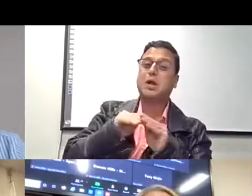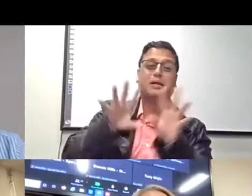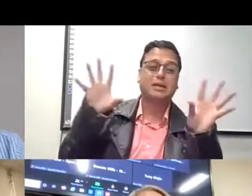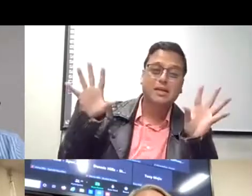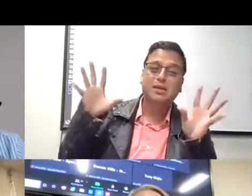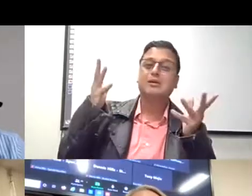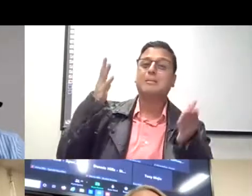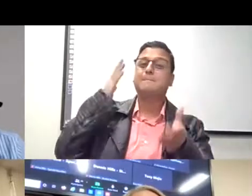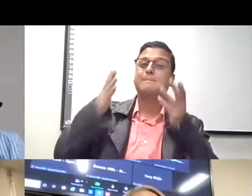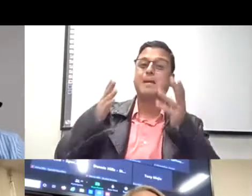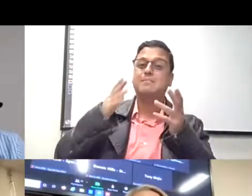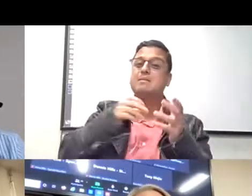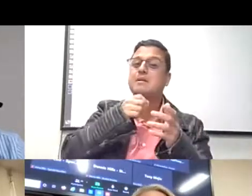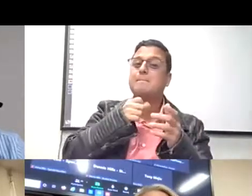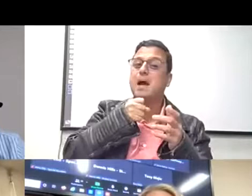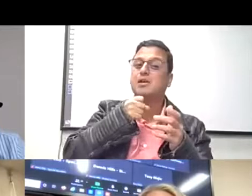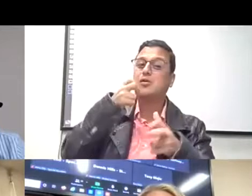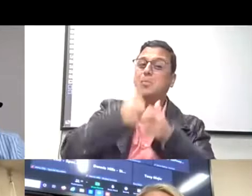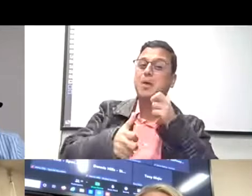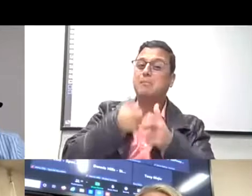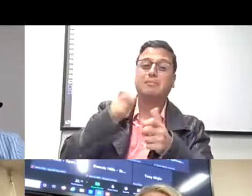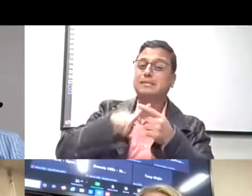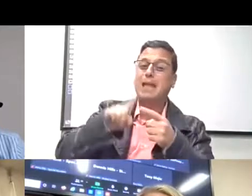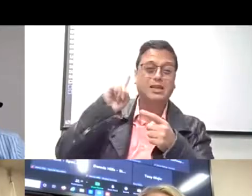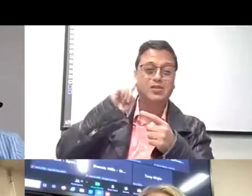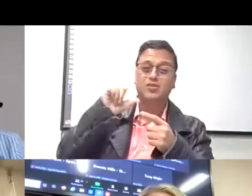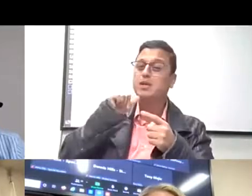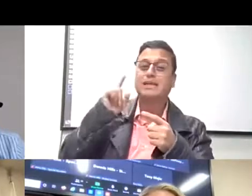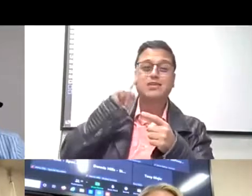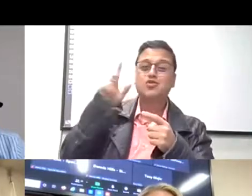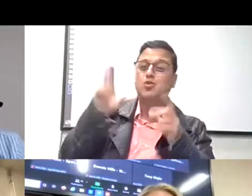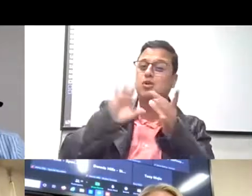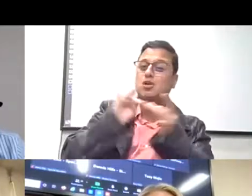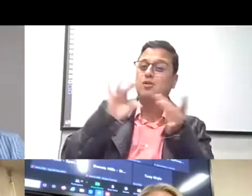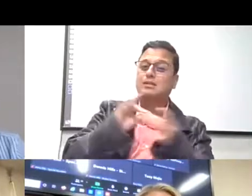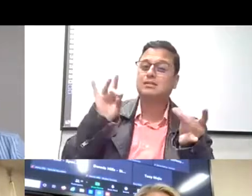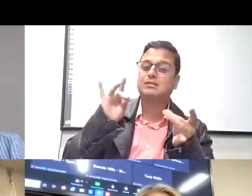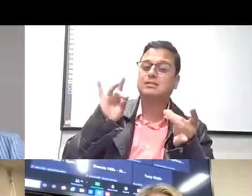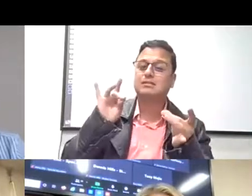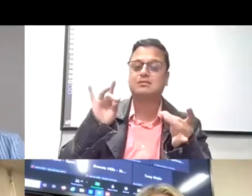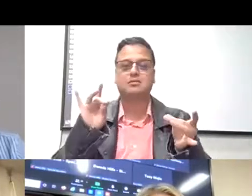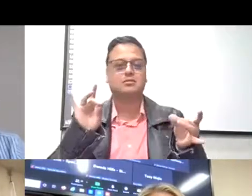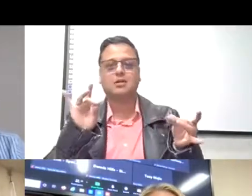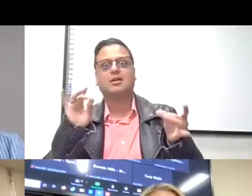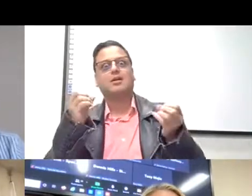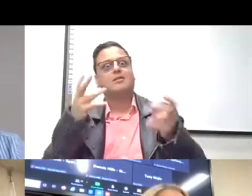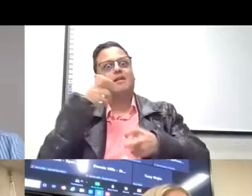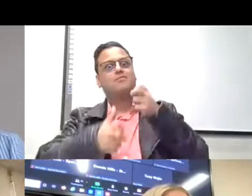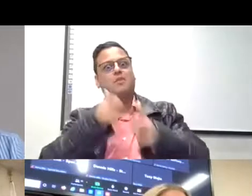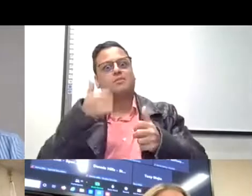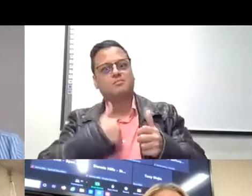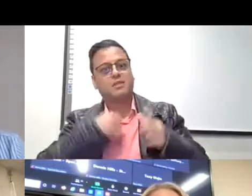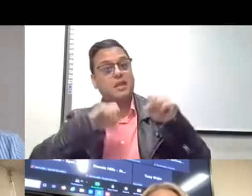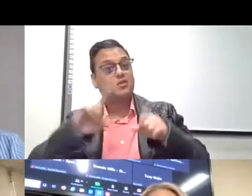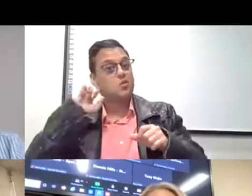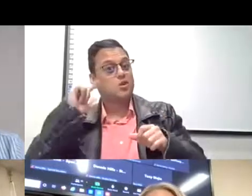could be an issue with your microphone. We did not catch your comments prior. I'm having all sorts of issues today. Can you hear me now?